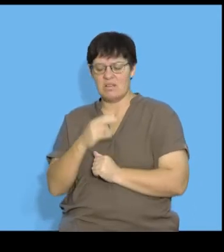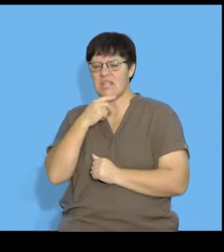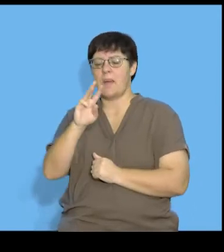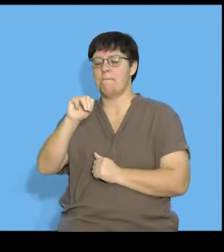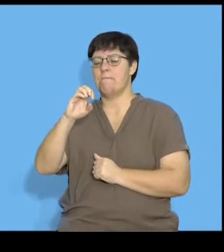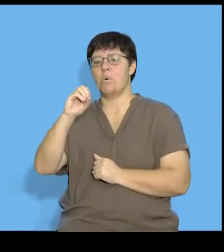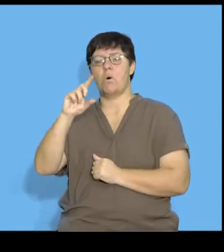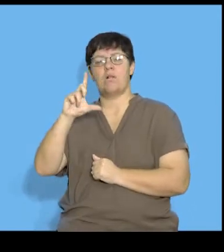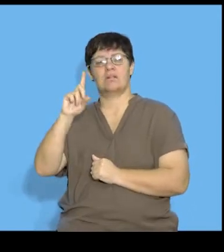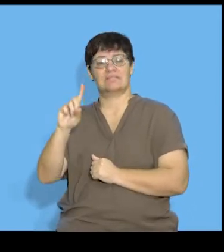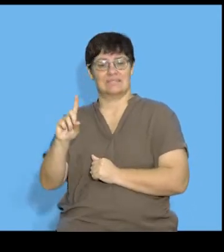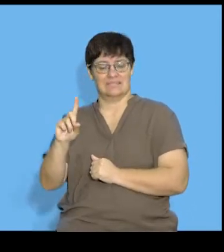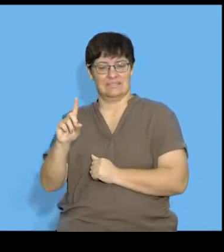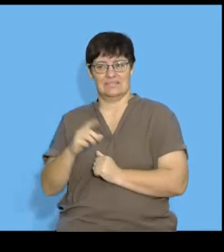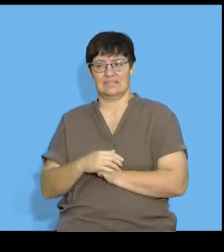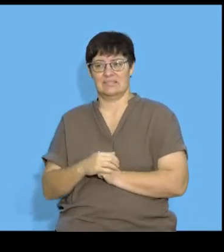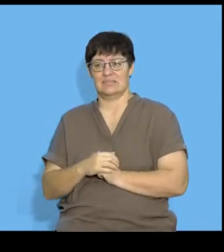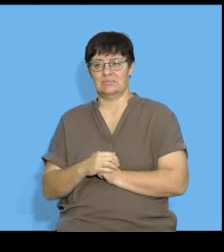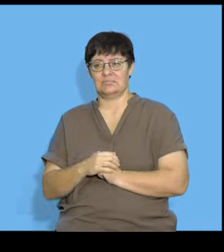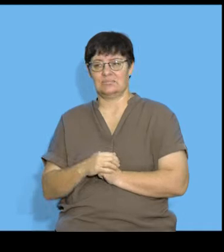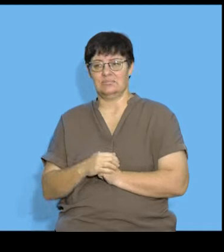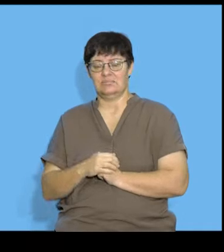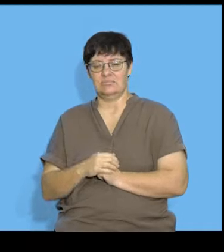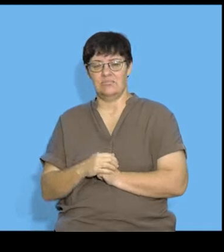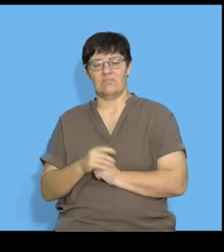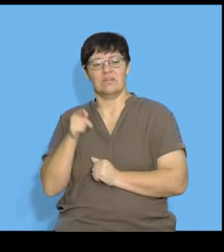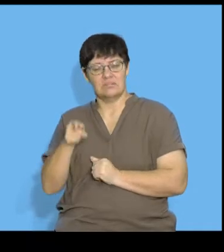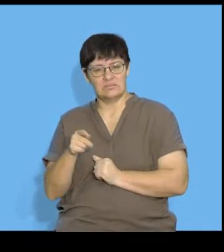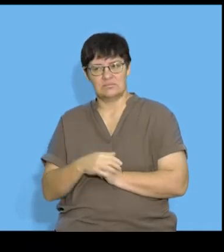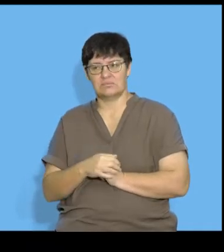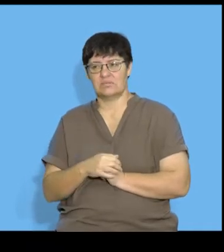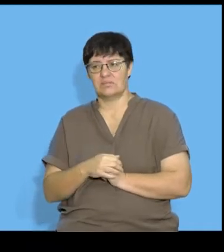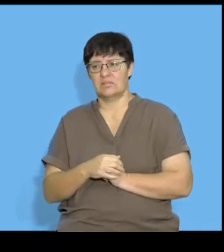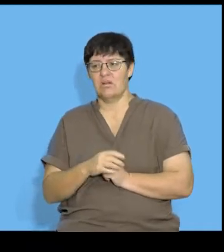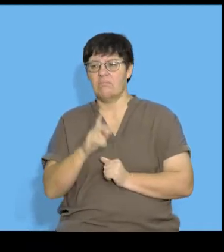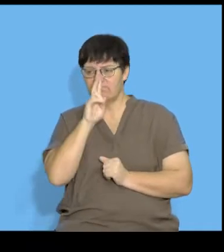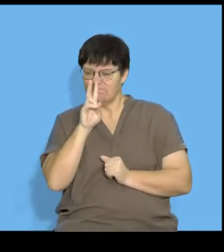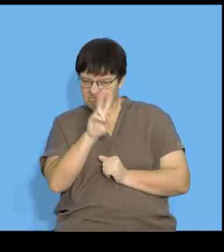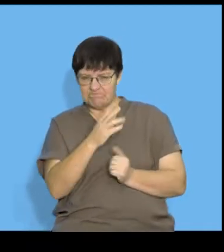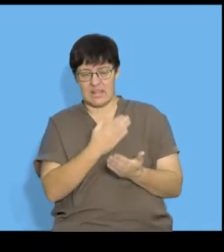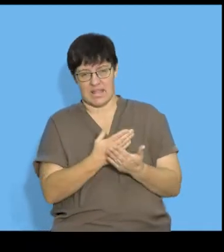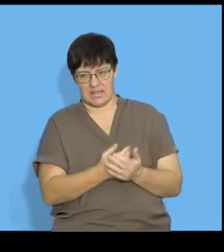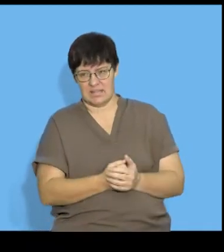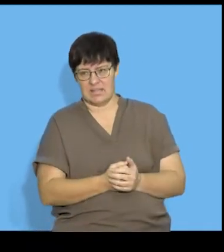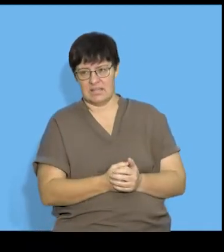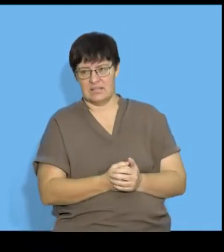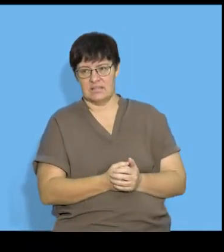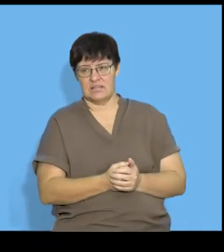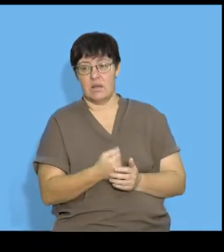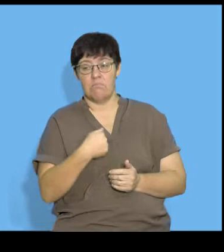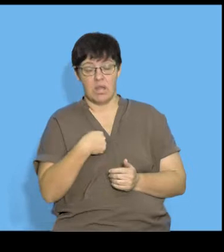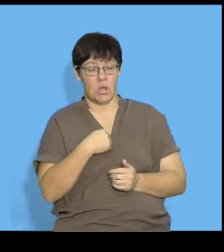all right, when we use fungi, and it's something we can see. And as I said, I love